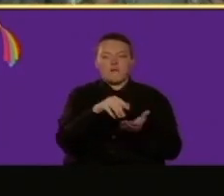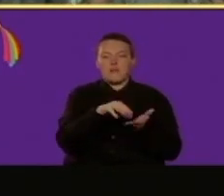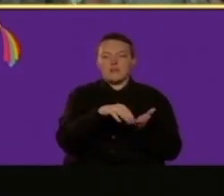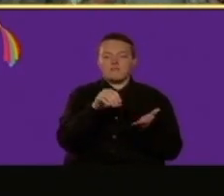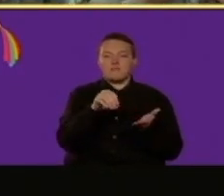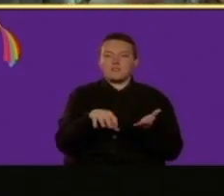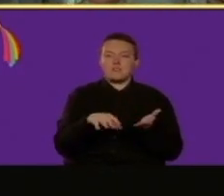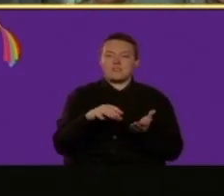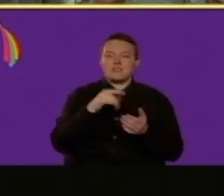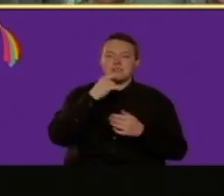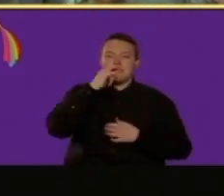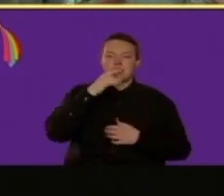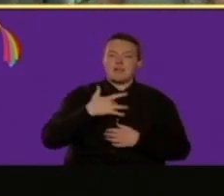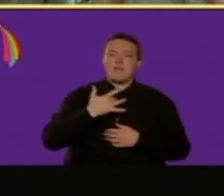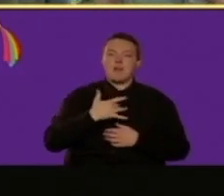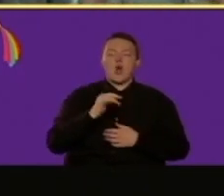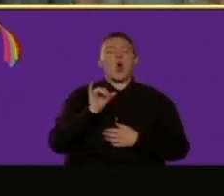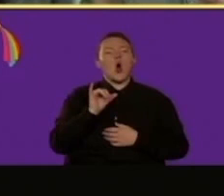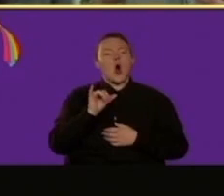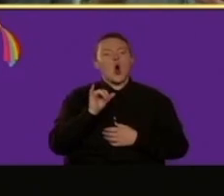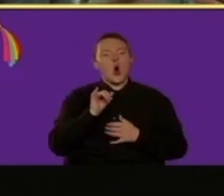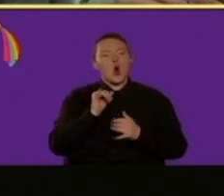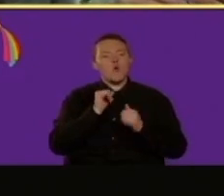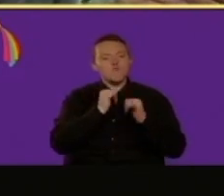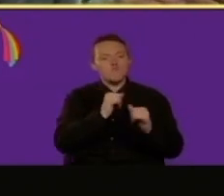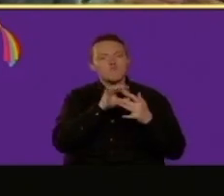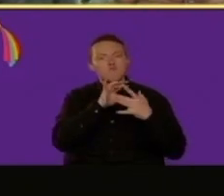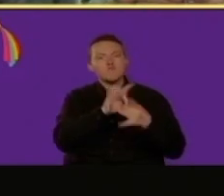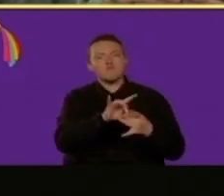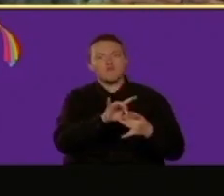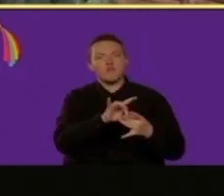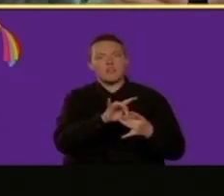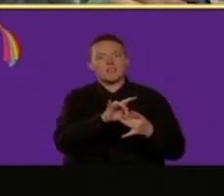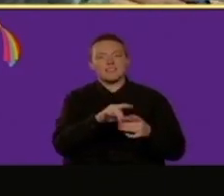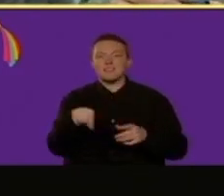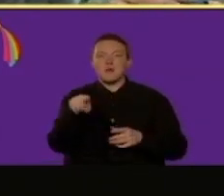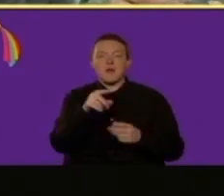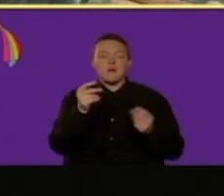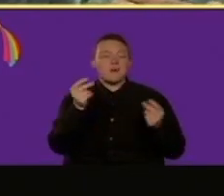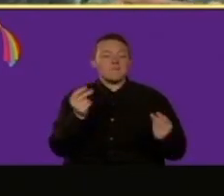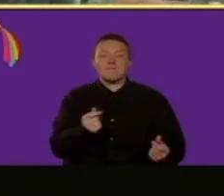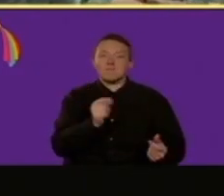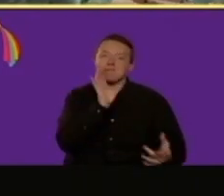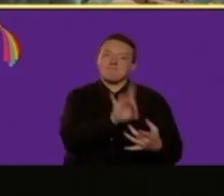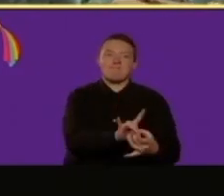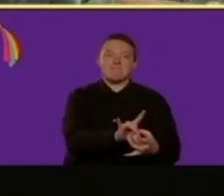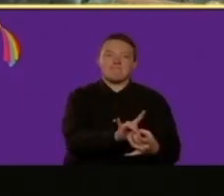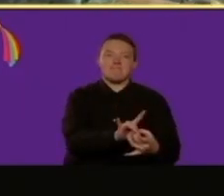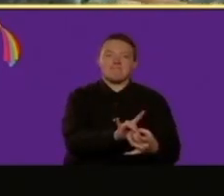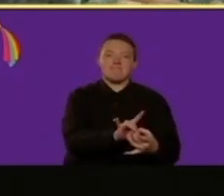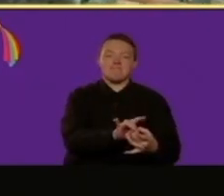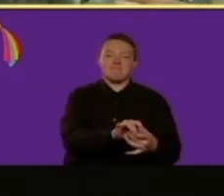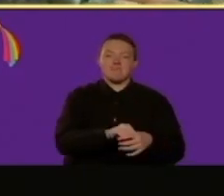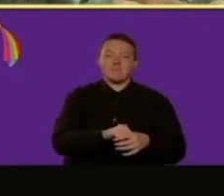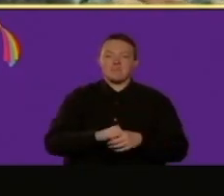The teacher would align all of the components. They were able to solve all of the challenges and